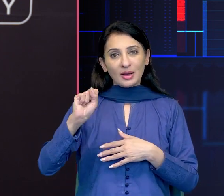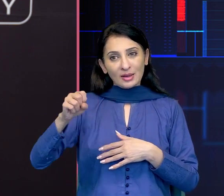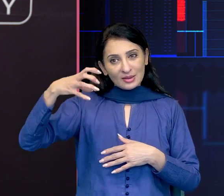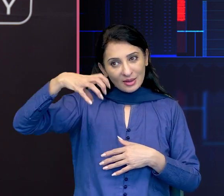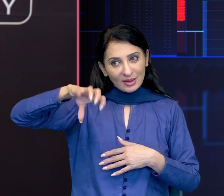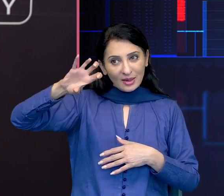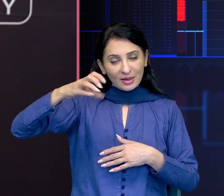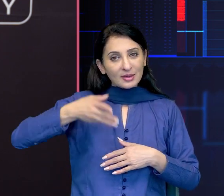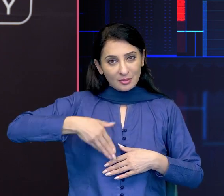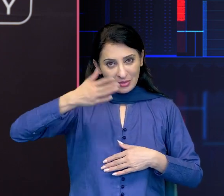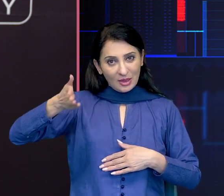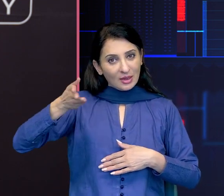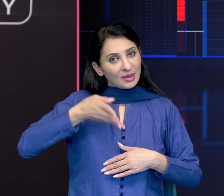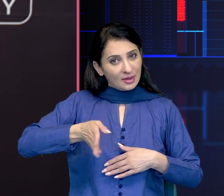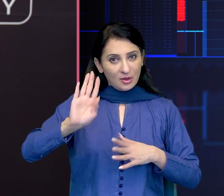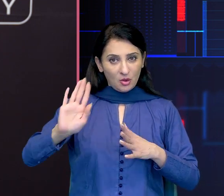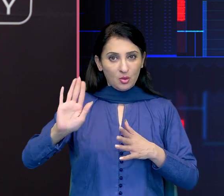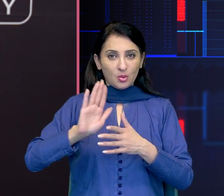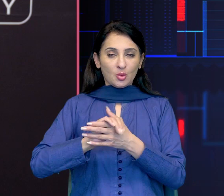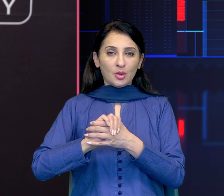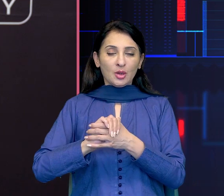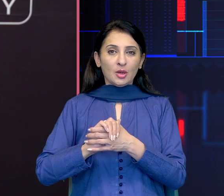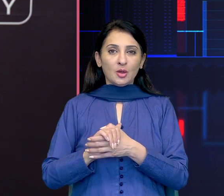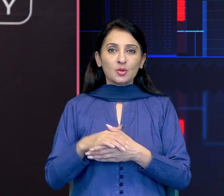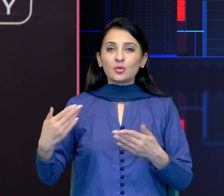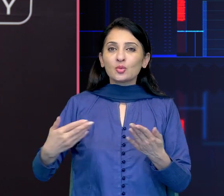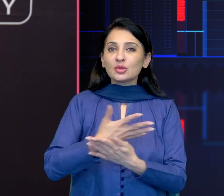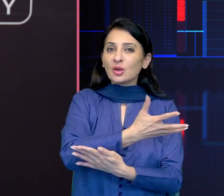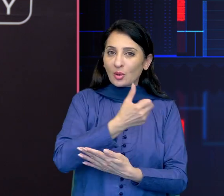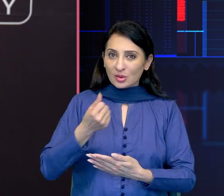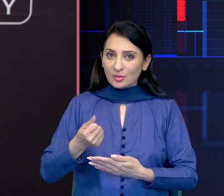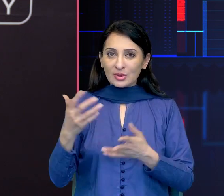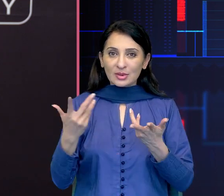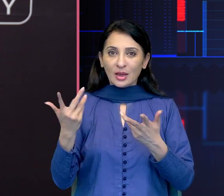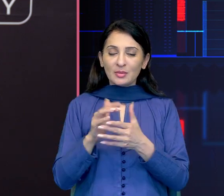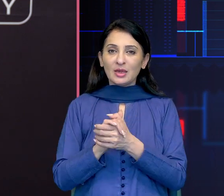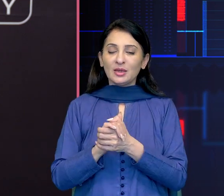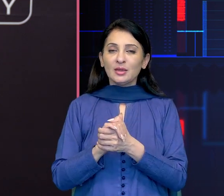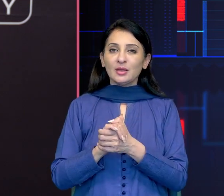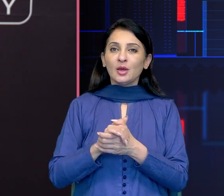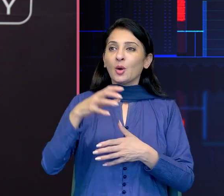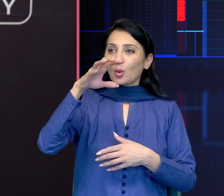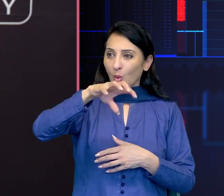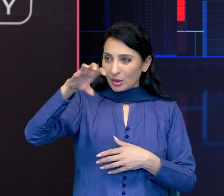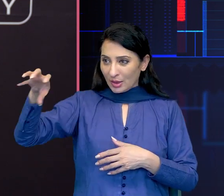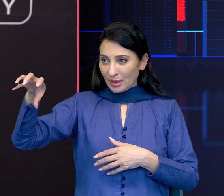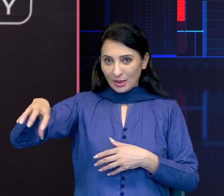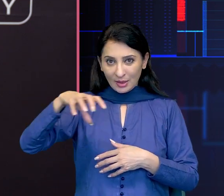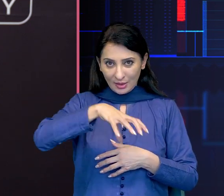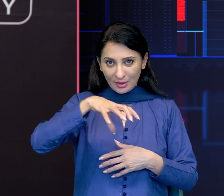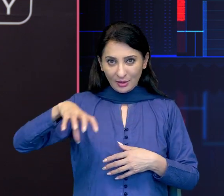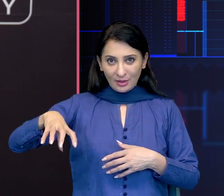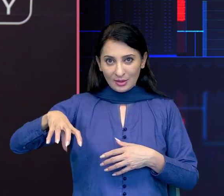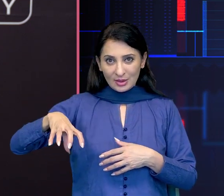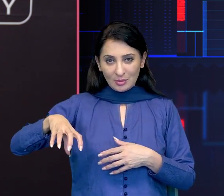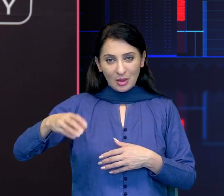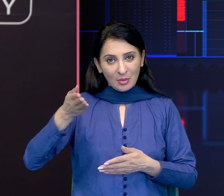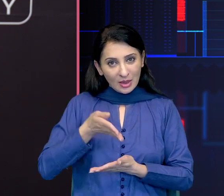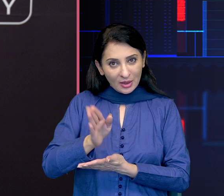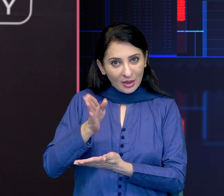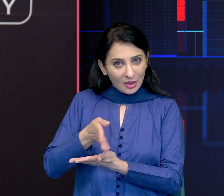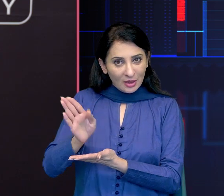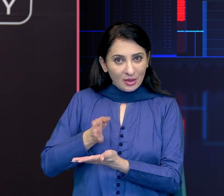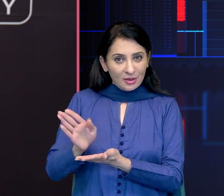economic fall. So coming to Sri Lanka, I think it gave me